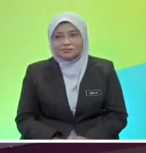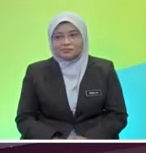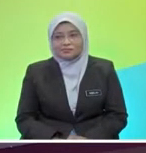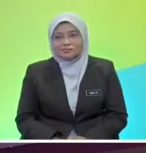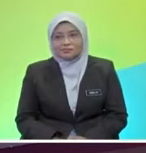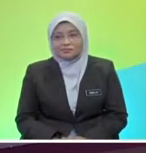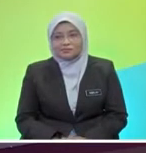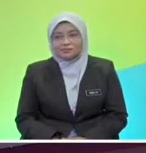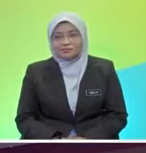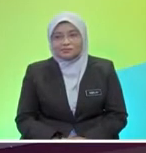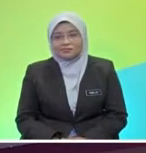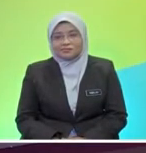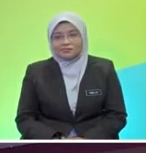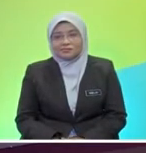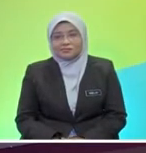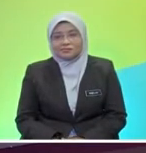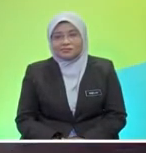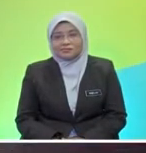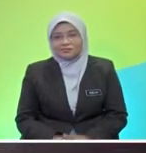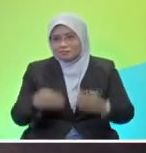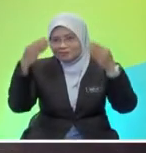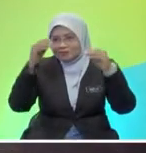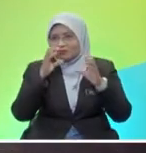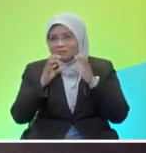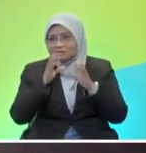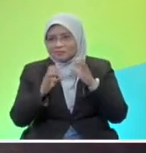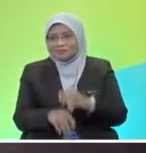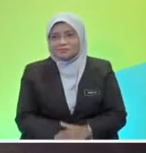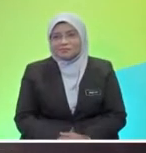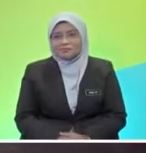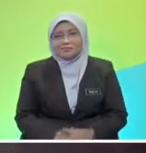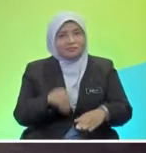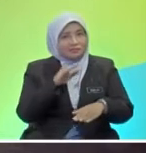Okay. Mm. Okay, Shafika. Teacher says, touch your head.